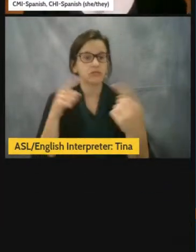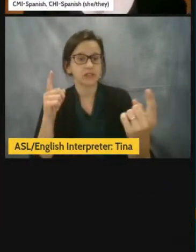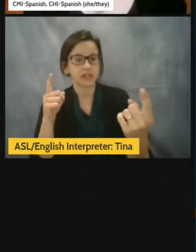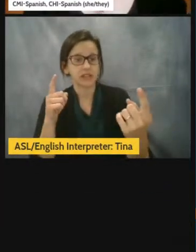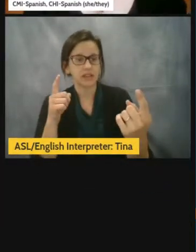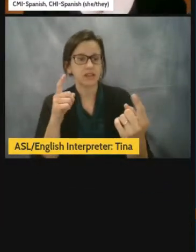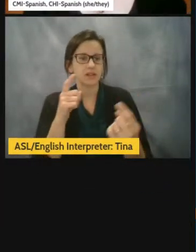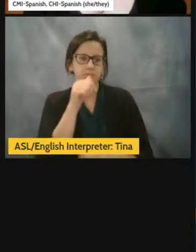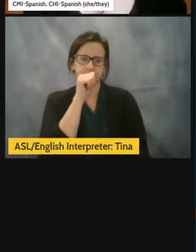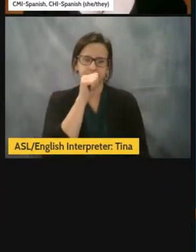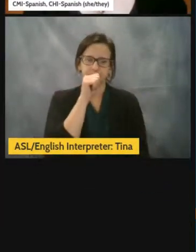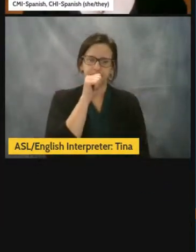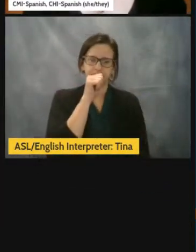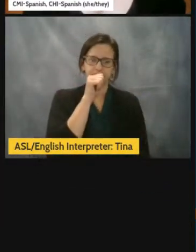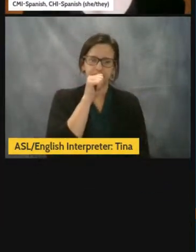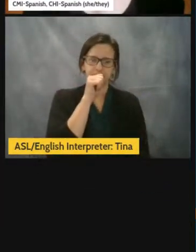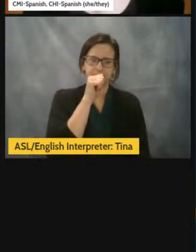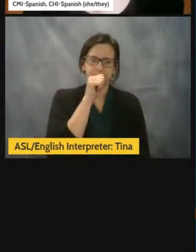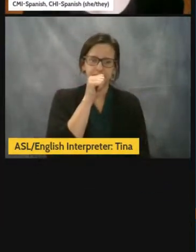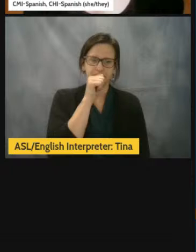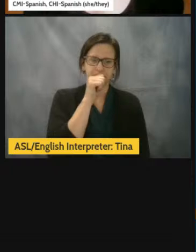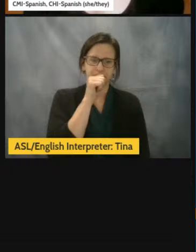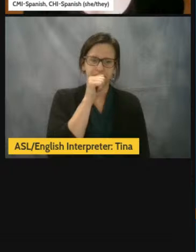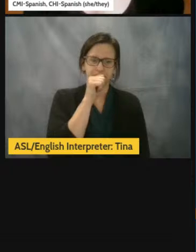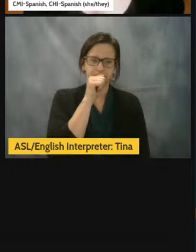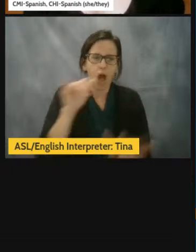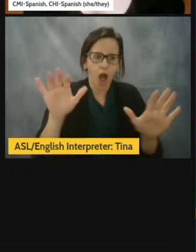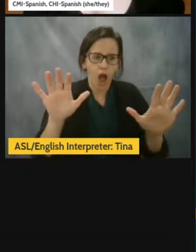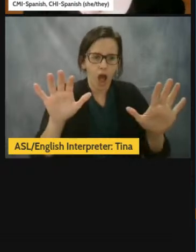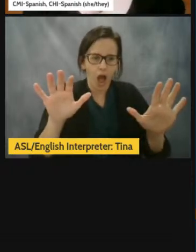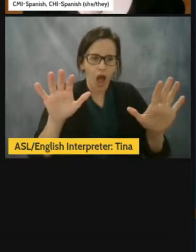Oh my goodness. Oh my gosh, I